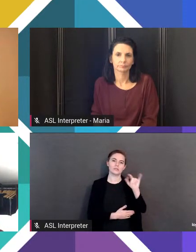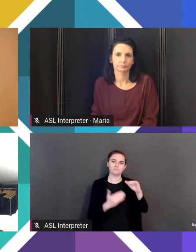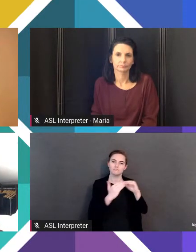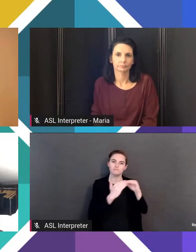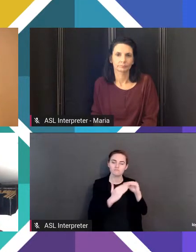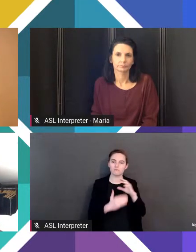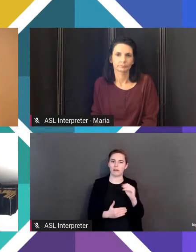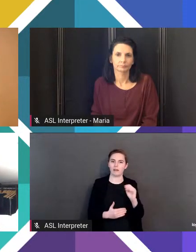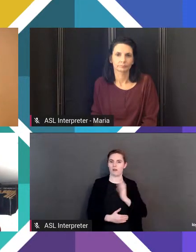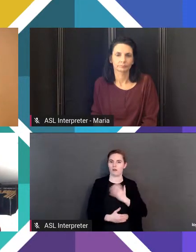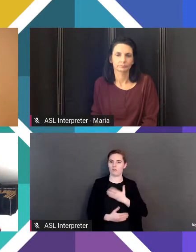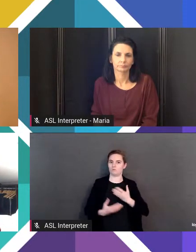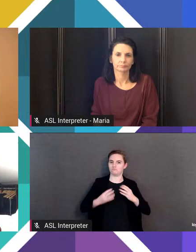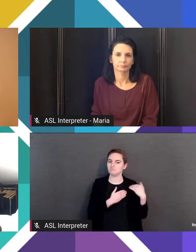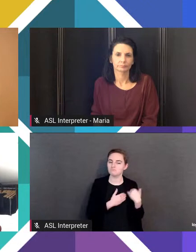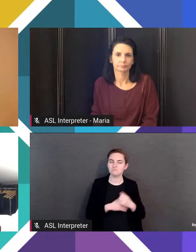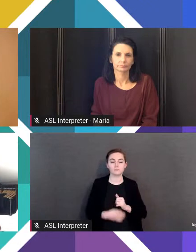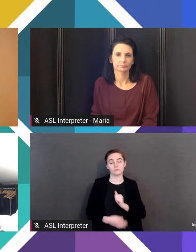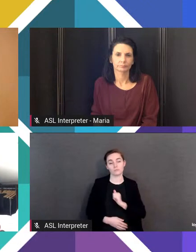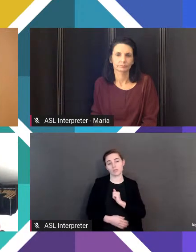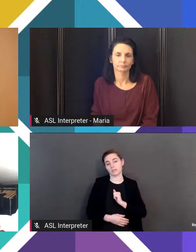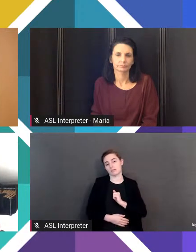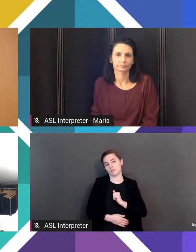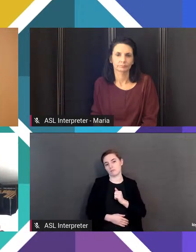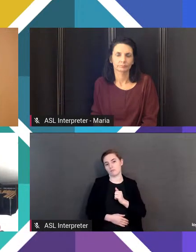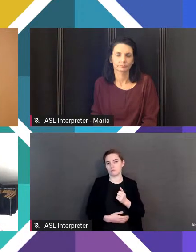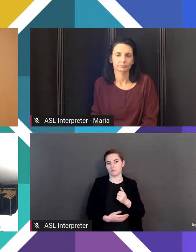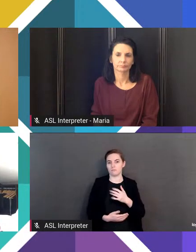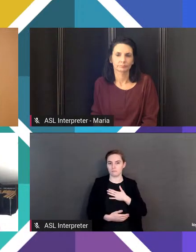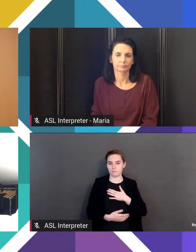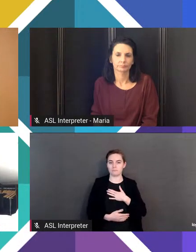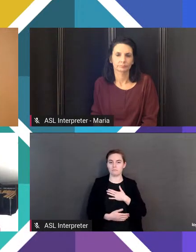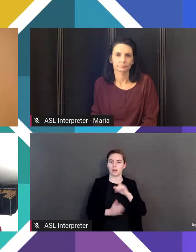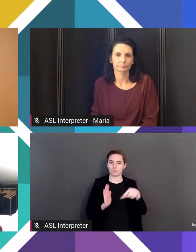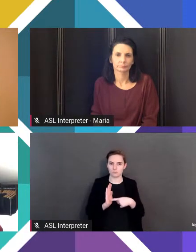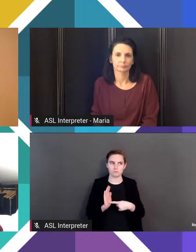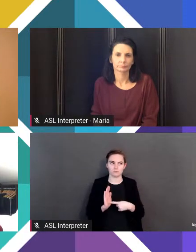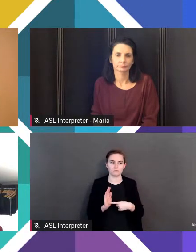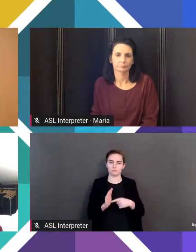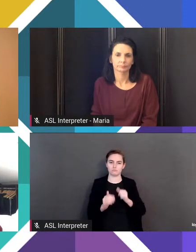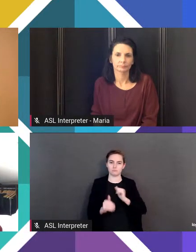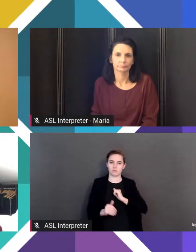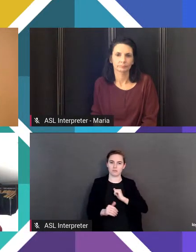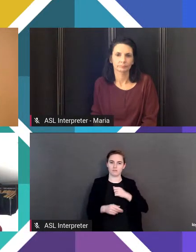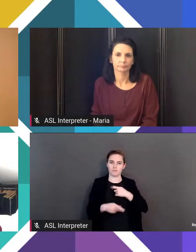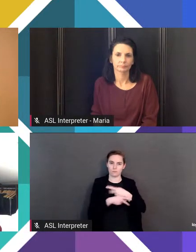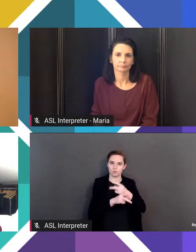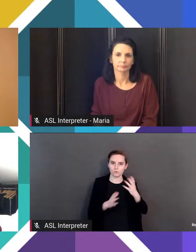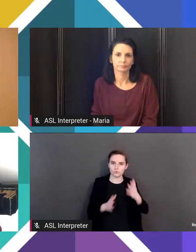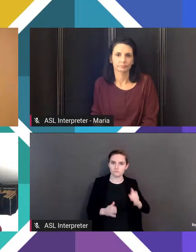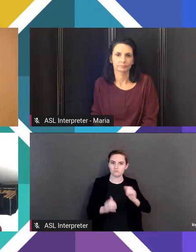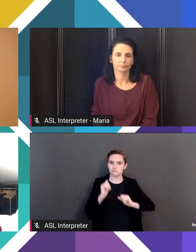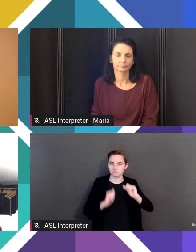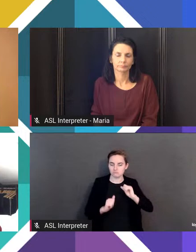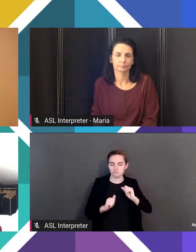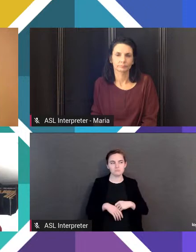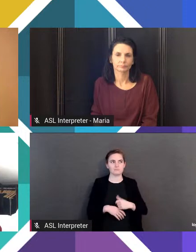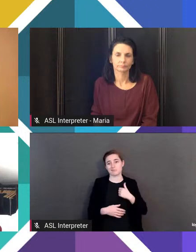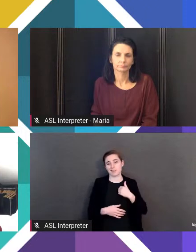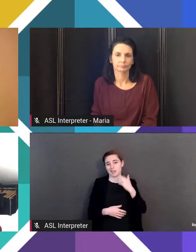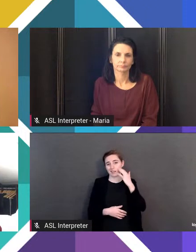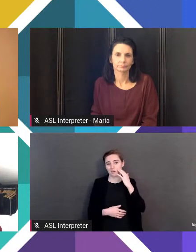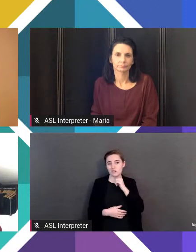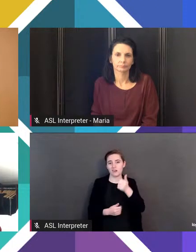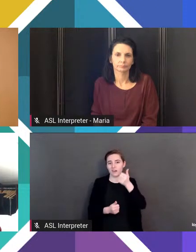where like myself as a producer, you know, I know that not everything I'm going to work on is going to like feel like something that